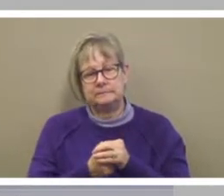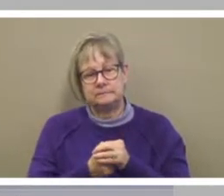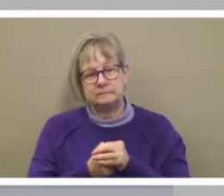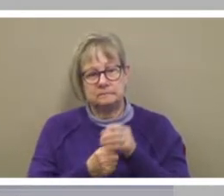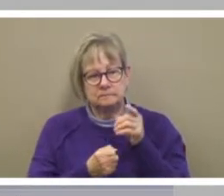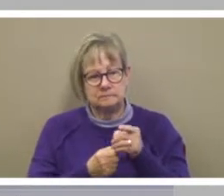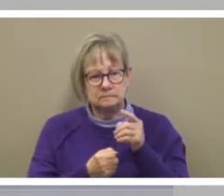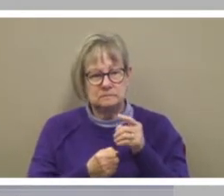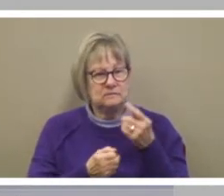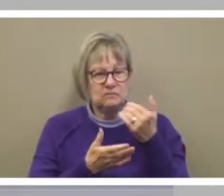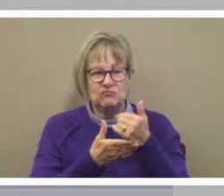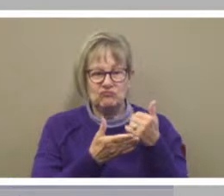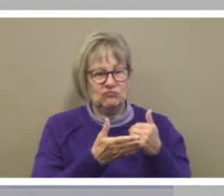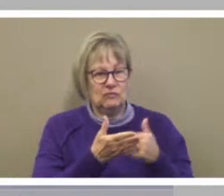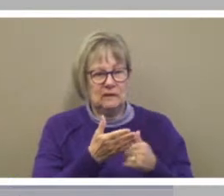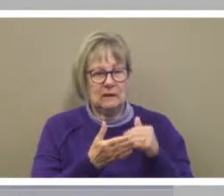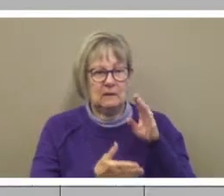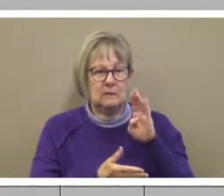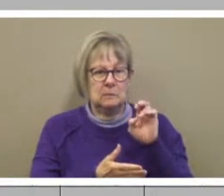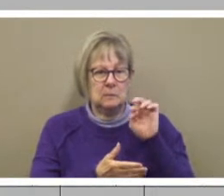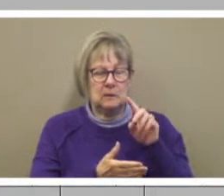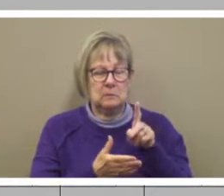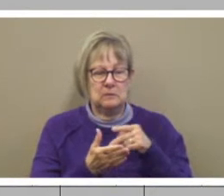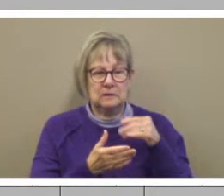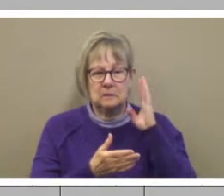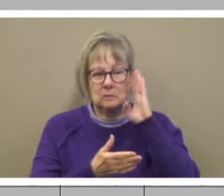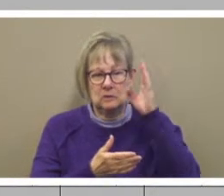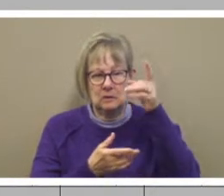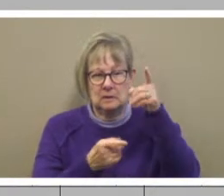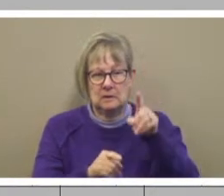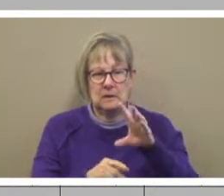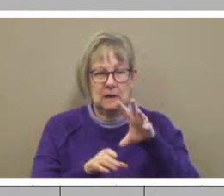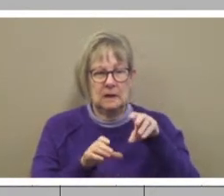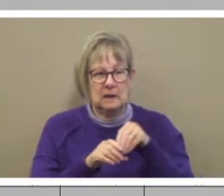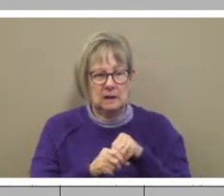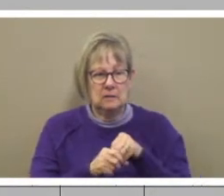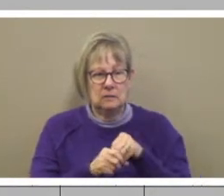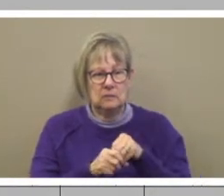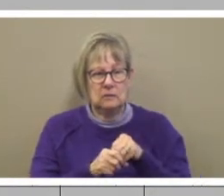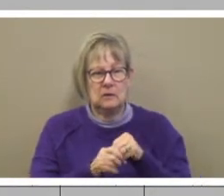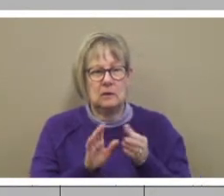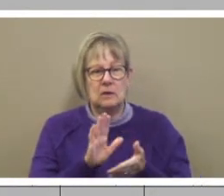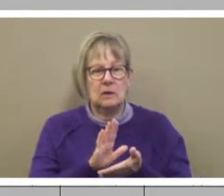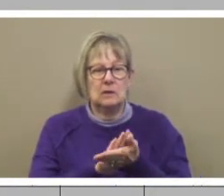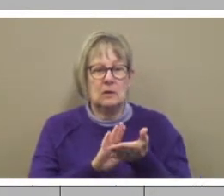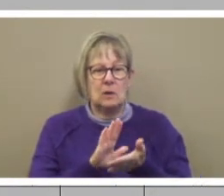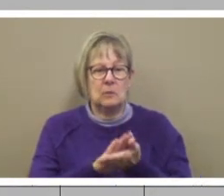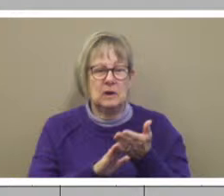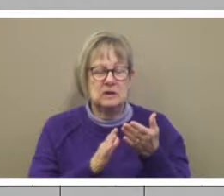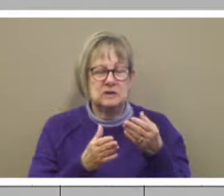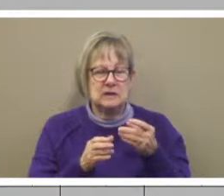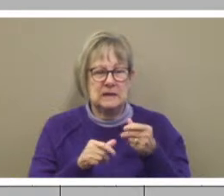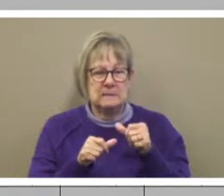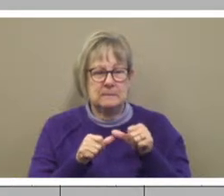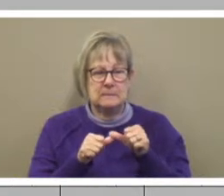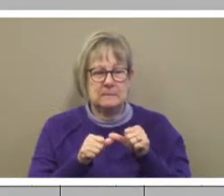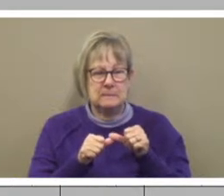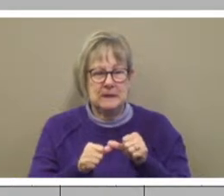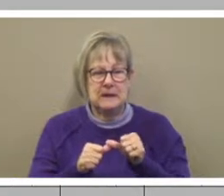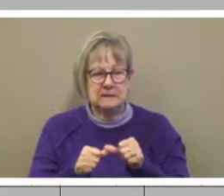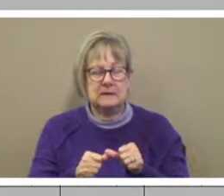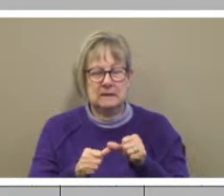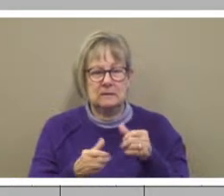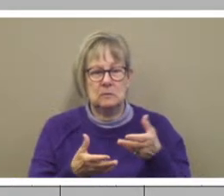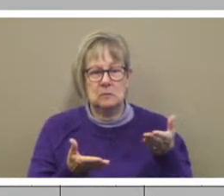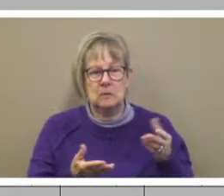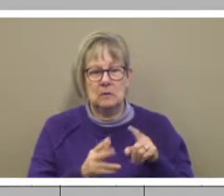This is just listing of the bond projects that are coming up and including the operation and maintenance that was originally presented back in